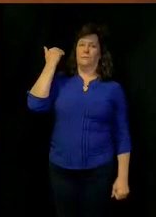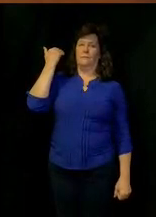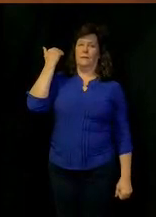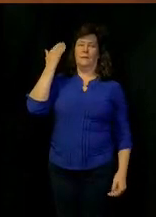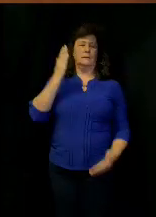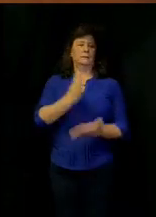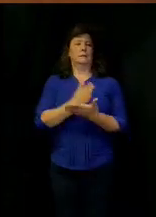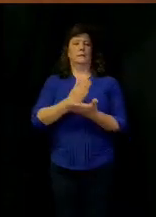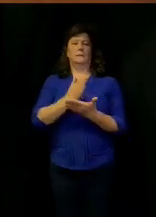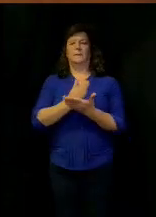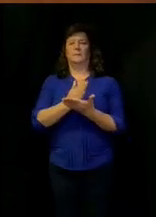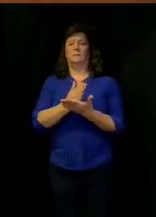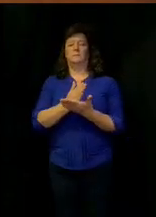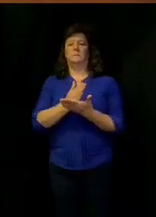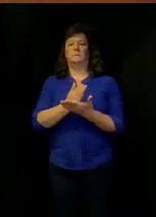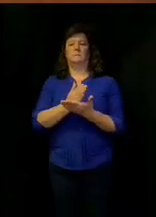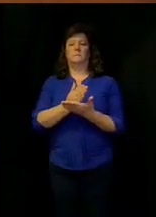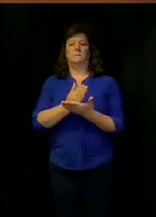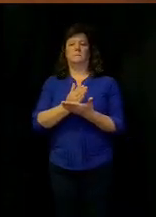Stop it.